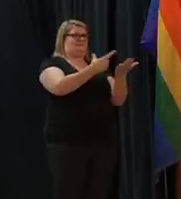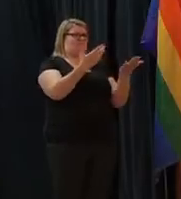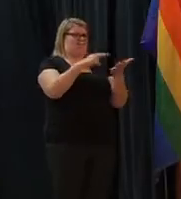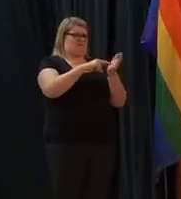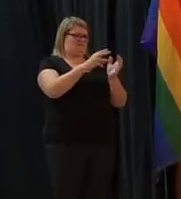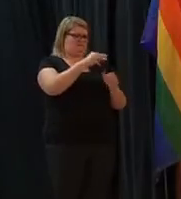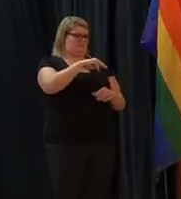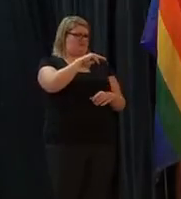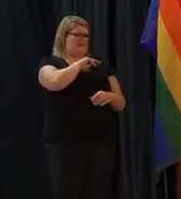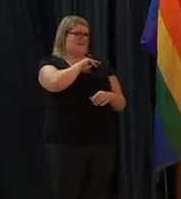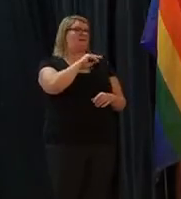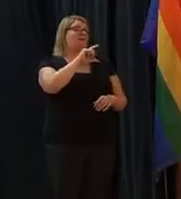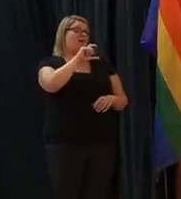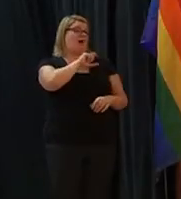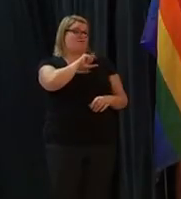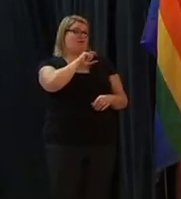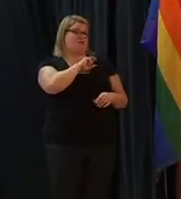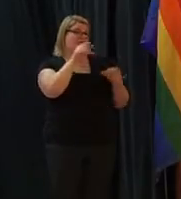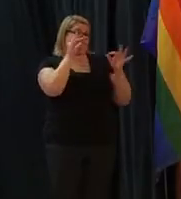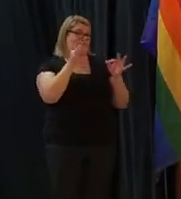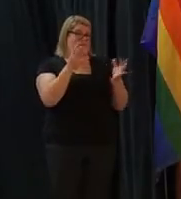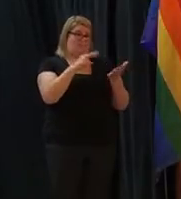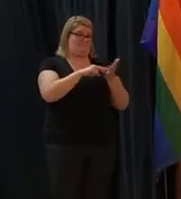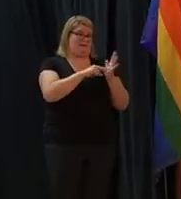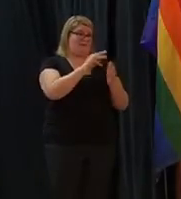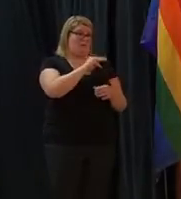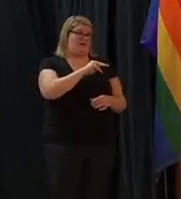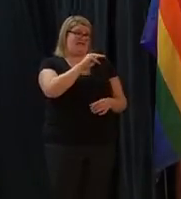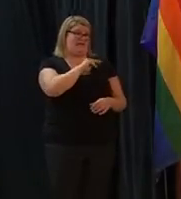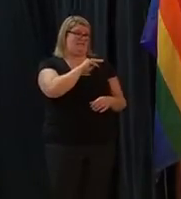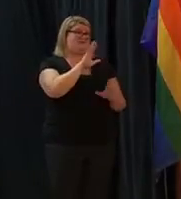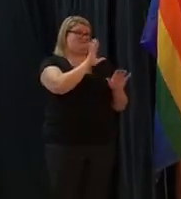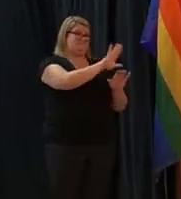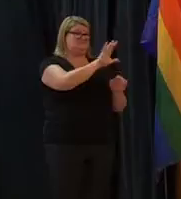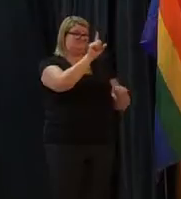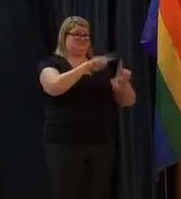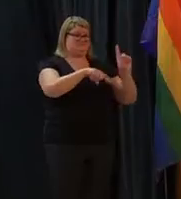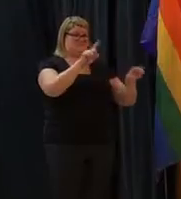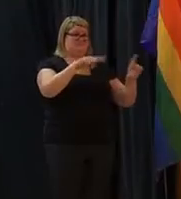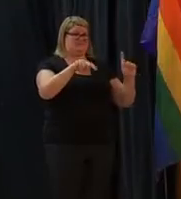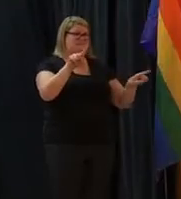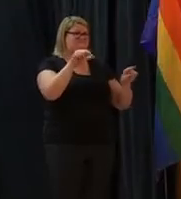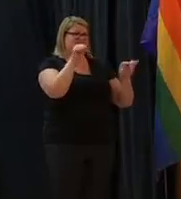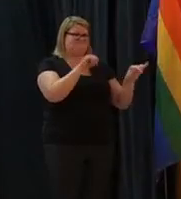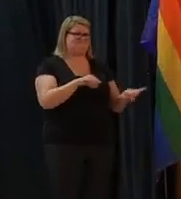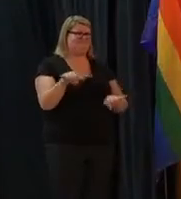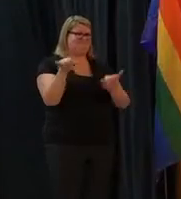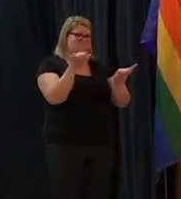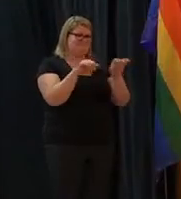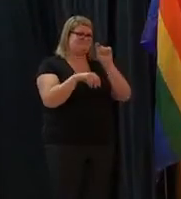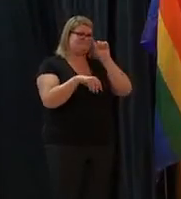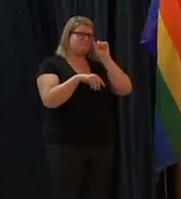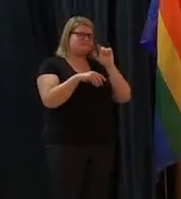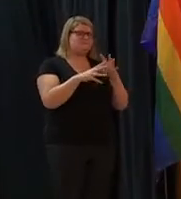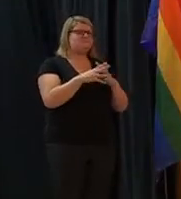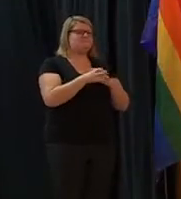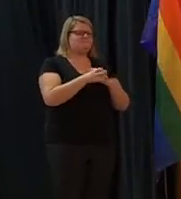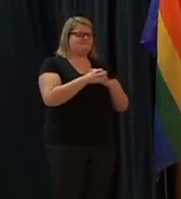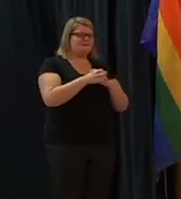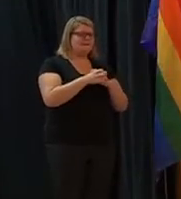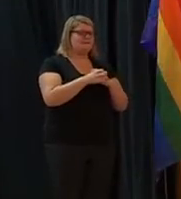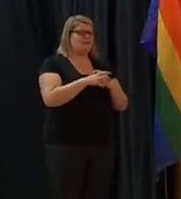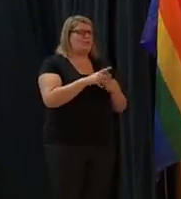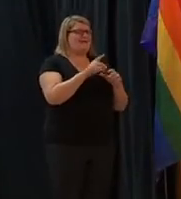officers. I think the best way to go would be a legal reform and policy reform to make sure that this ground for morality